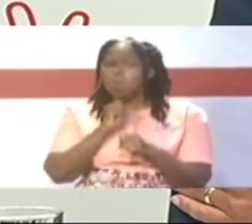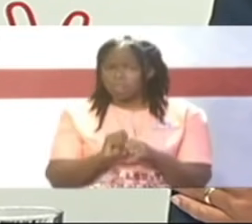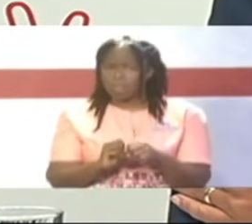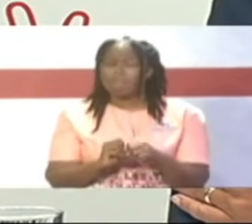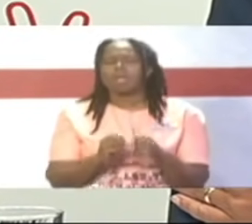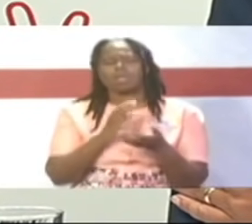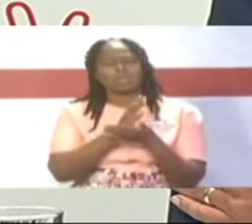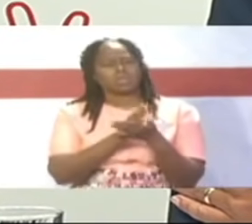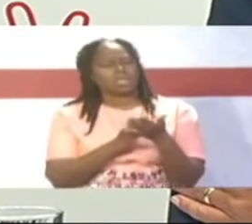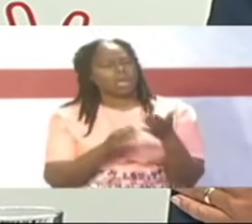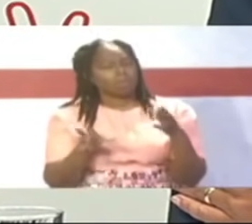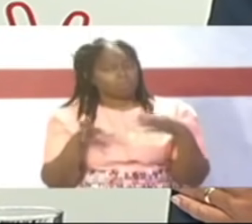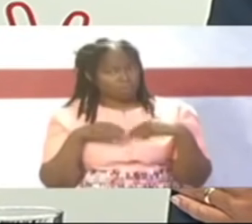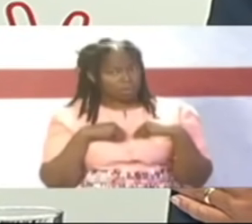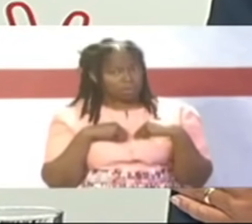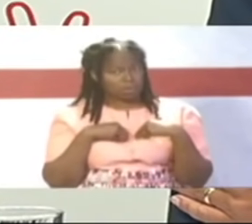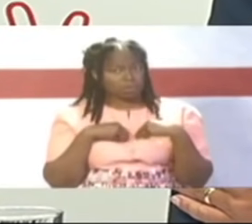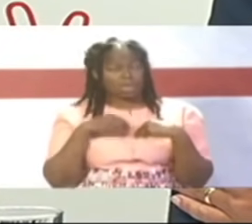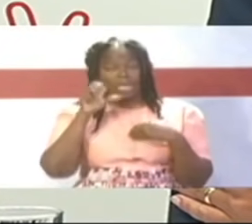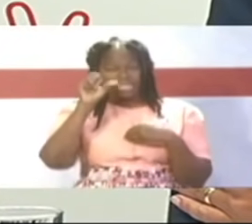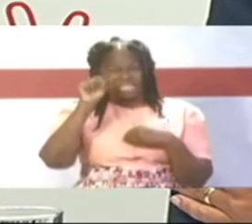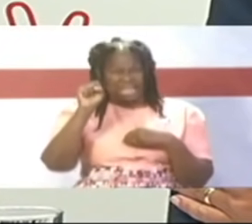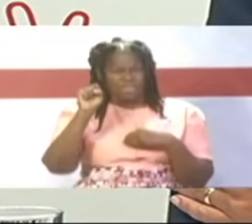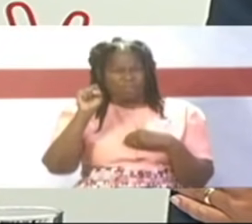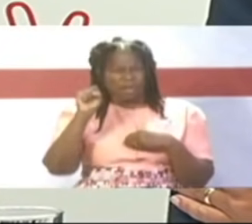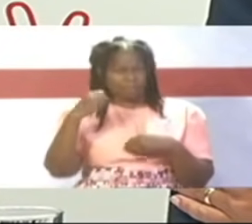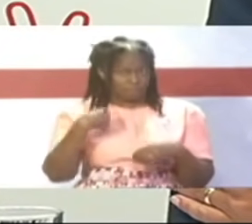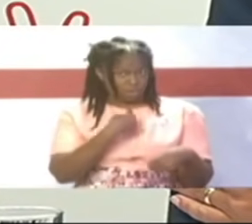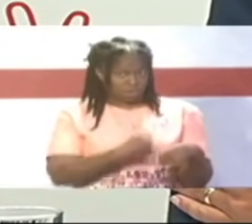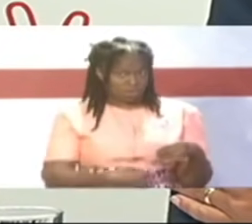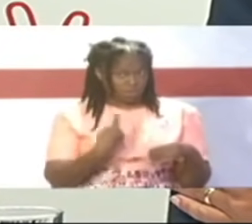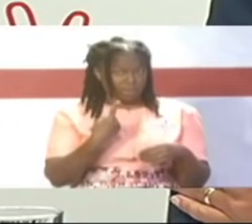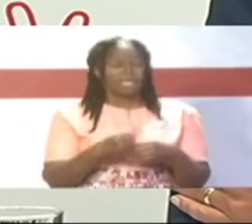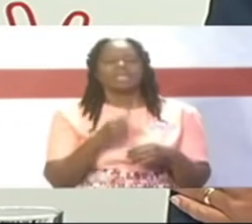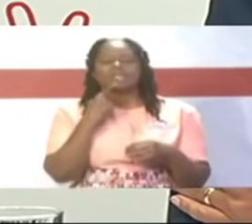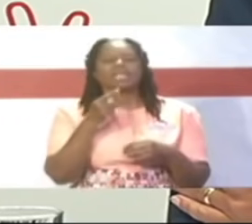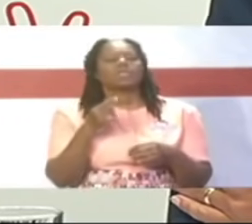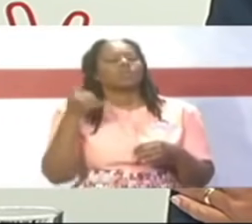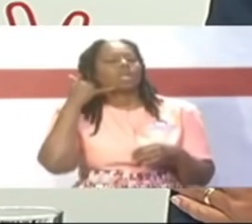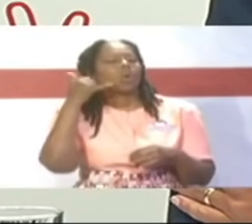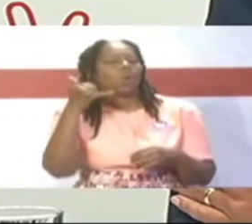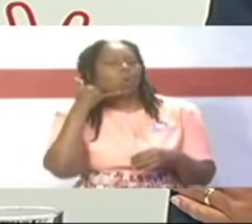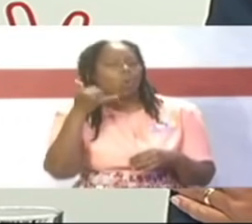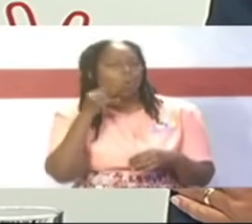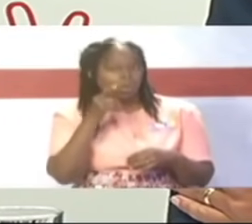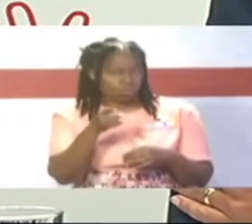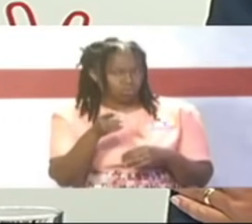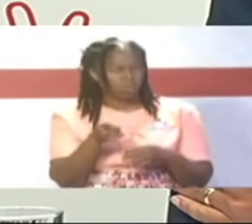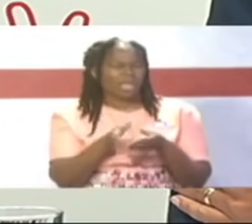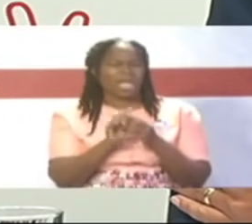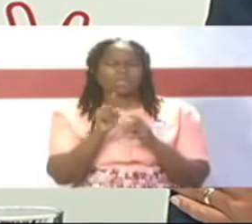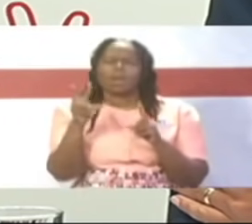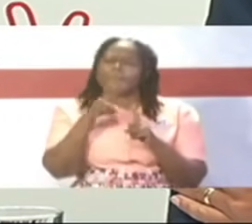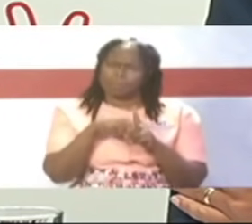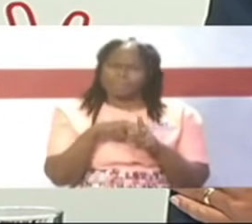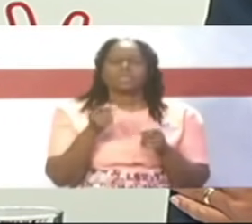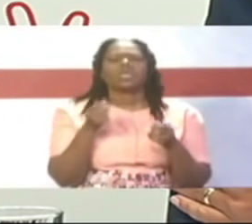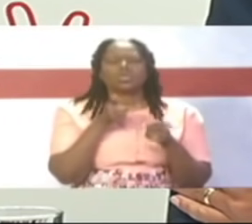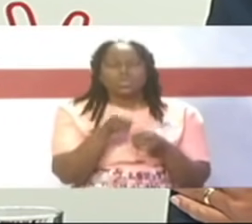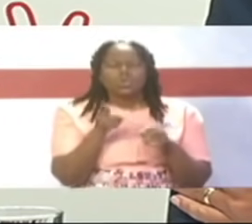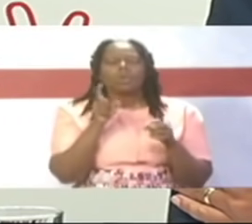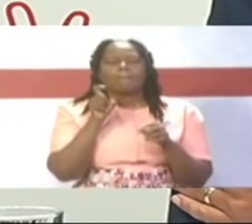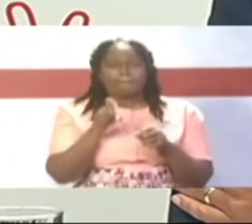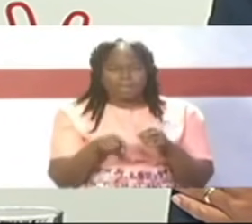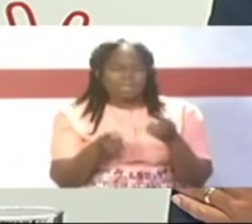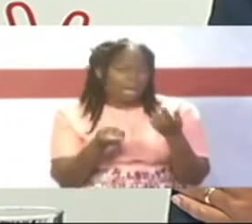Sinopharm. You will be called by the RHAs to make an appointment to come